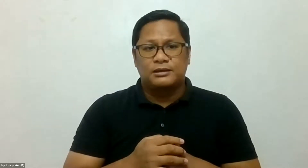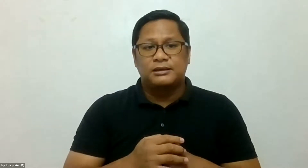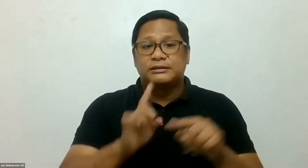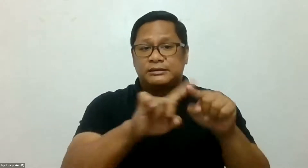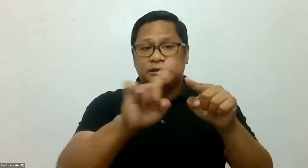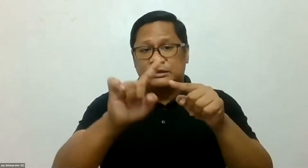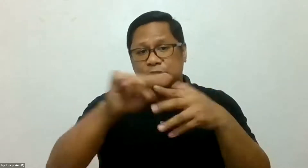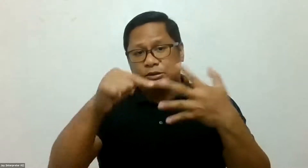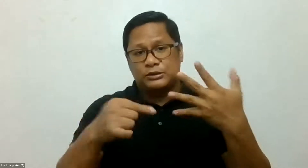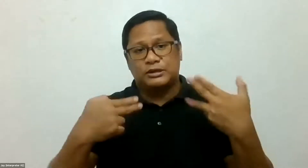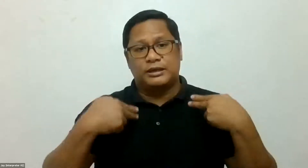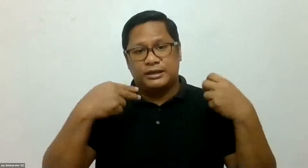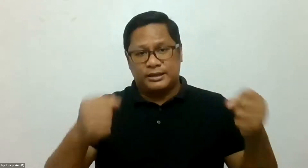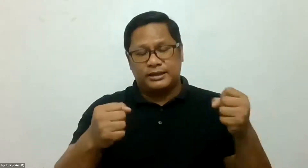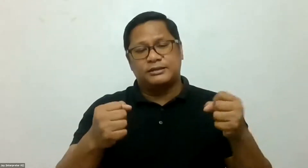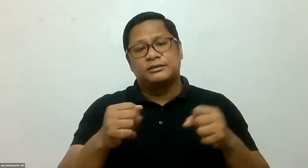health practitioners,